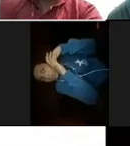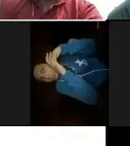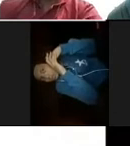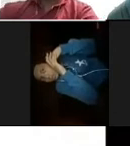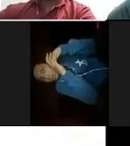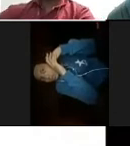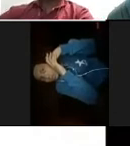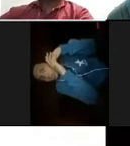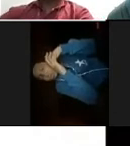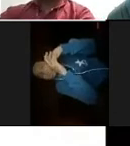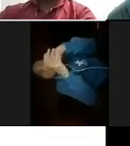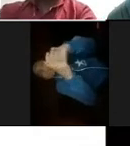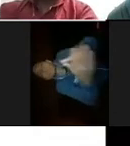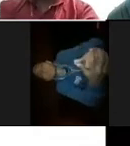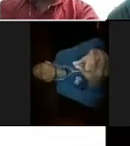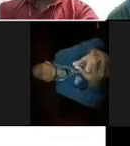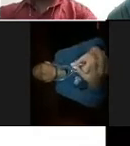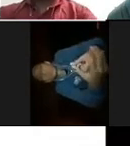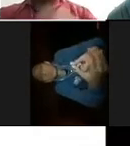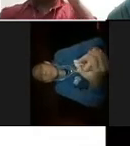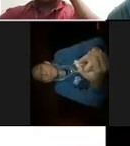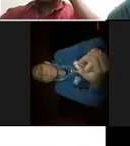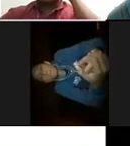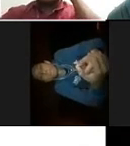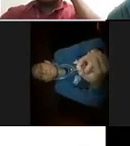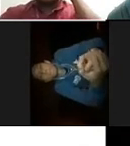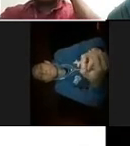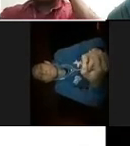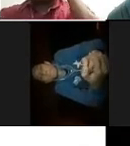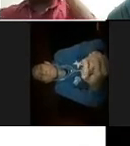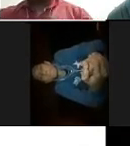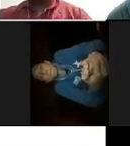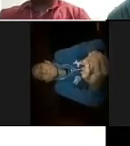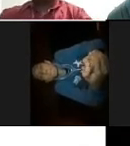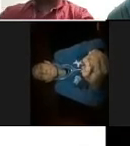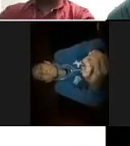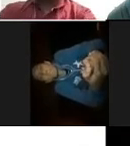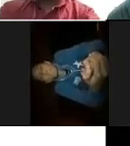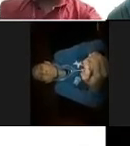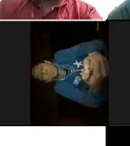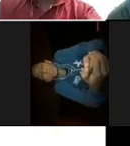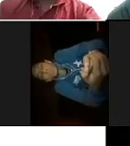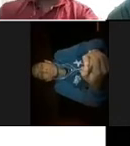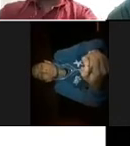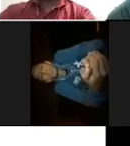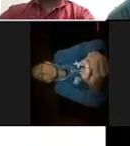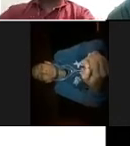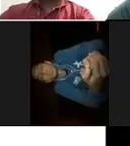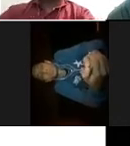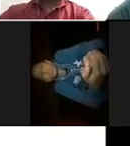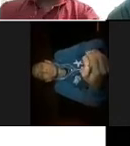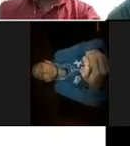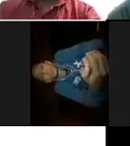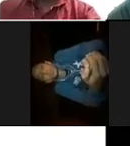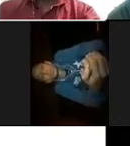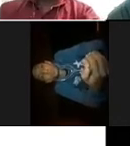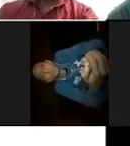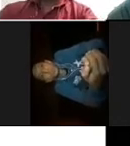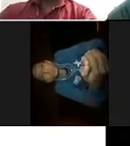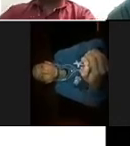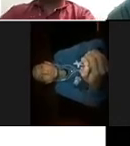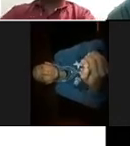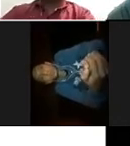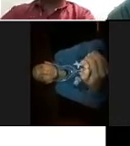insecticides. As an example, plants such as long grass can be a good crop